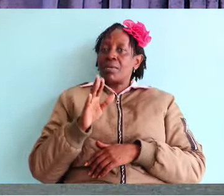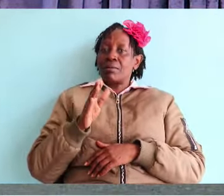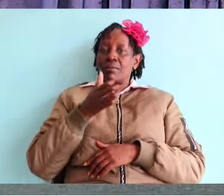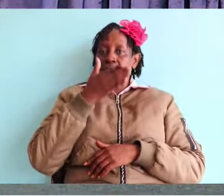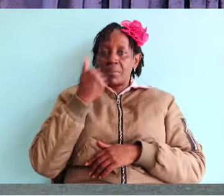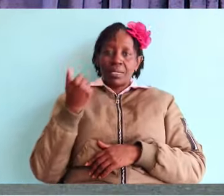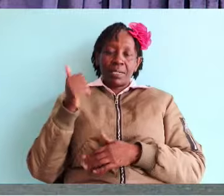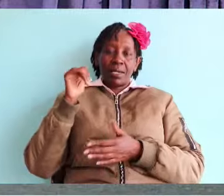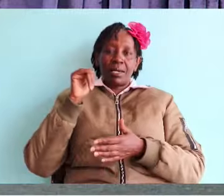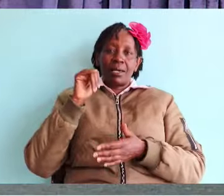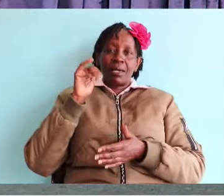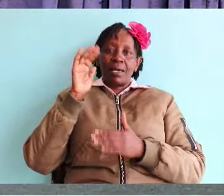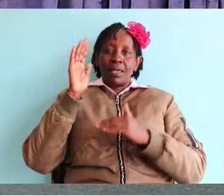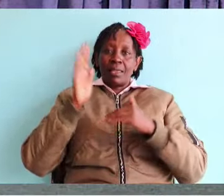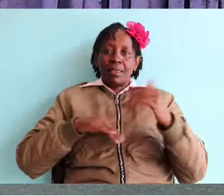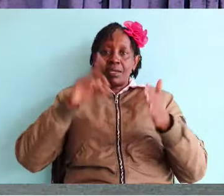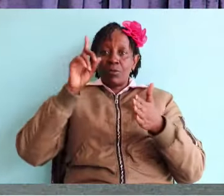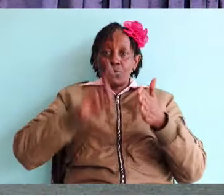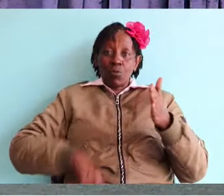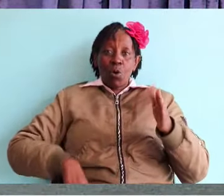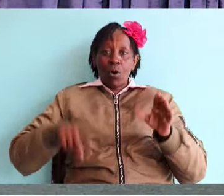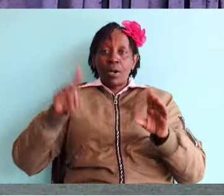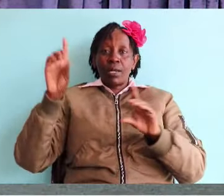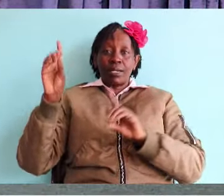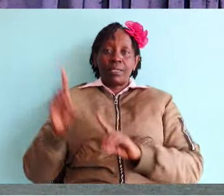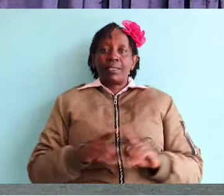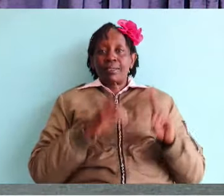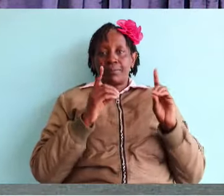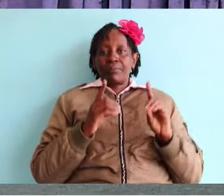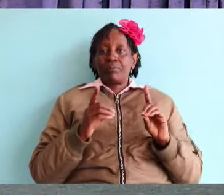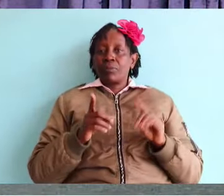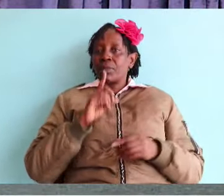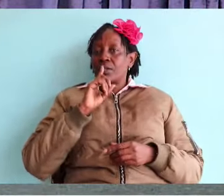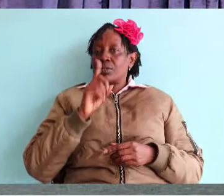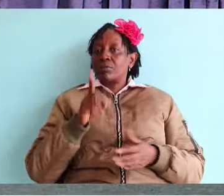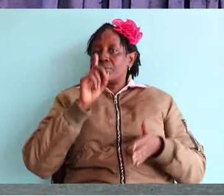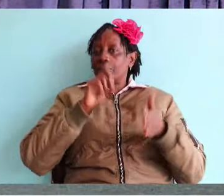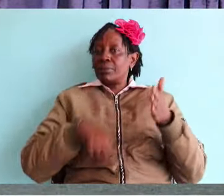than what he did. So